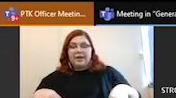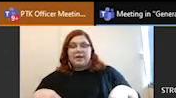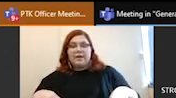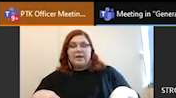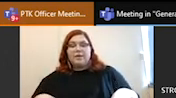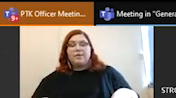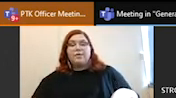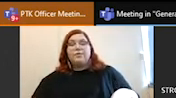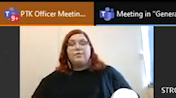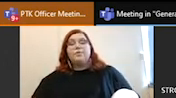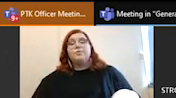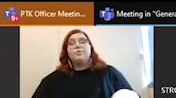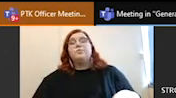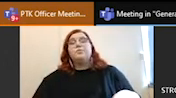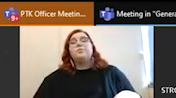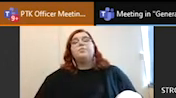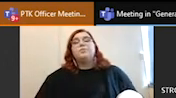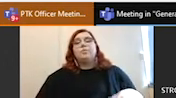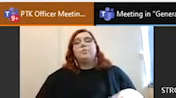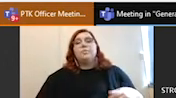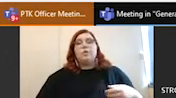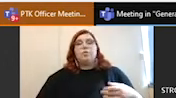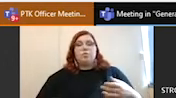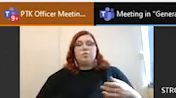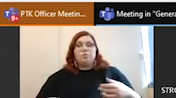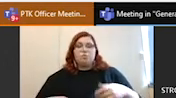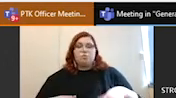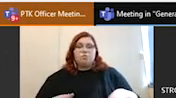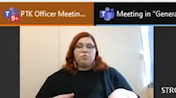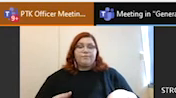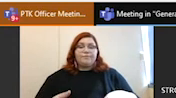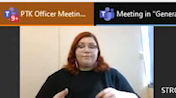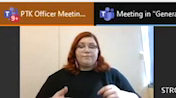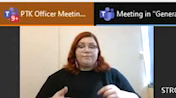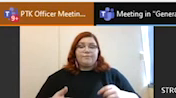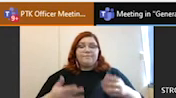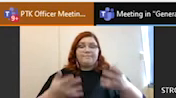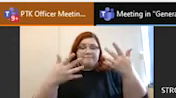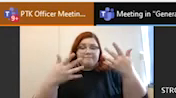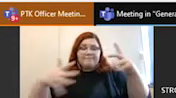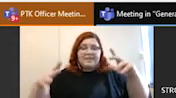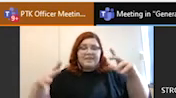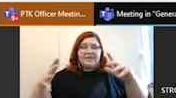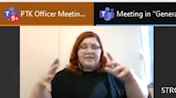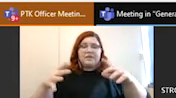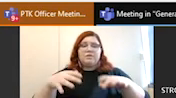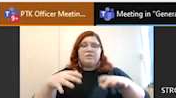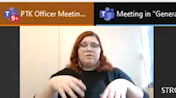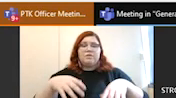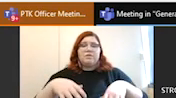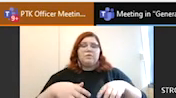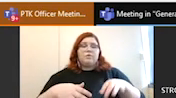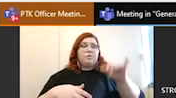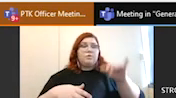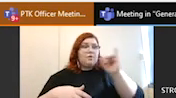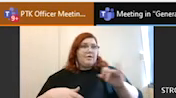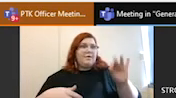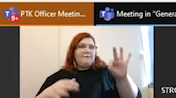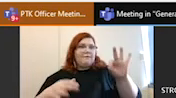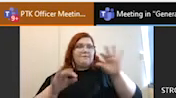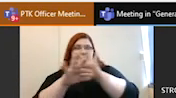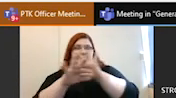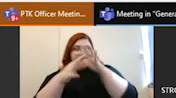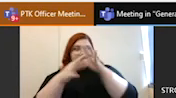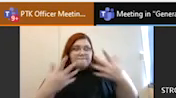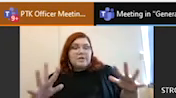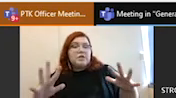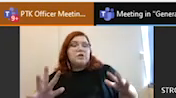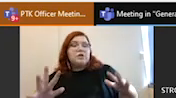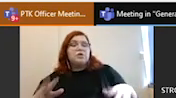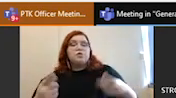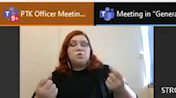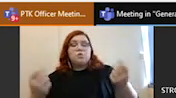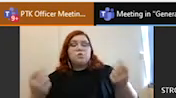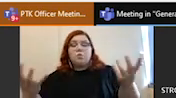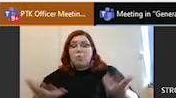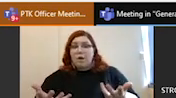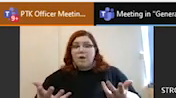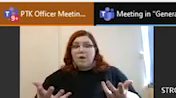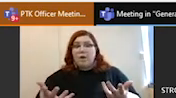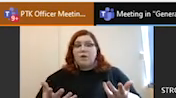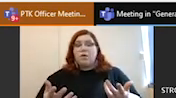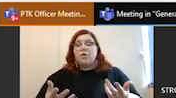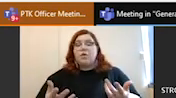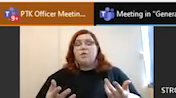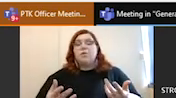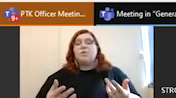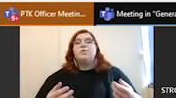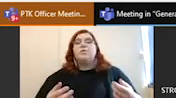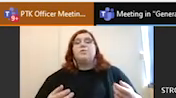you have finished with your work of interactive fiction, what you want to do is